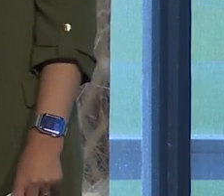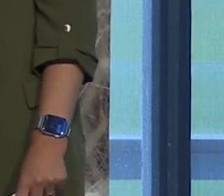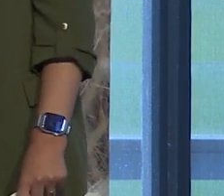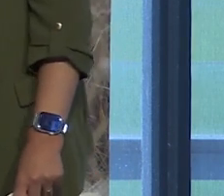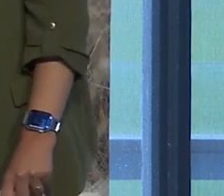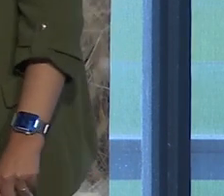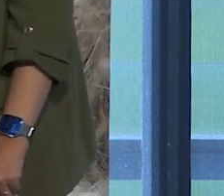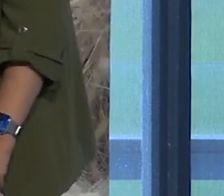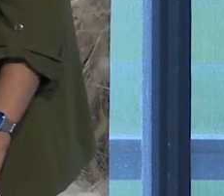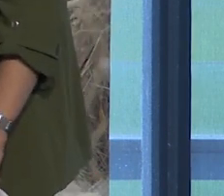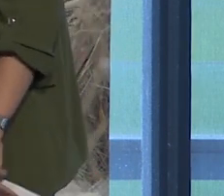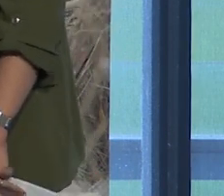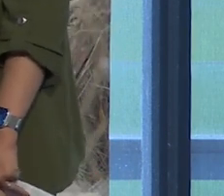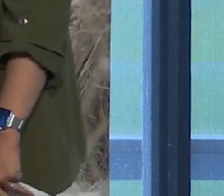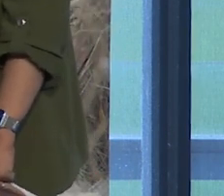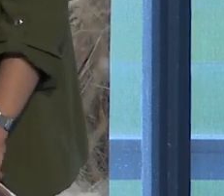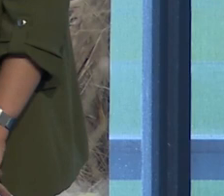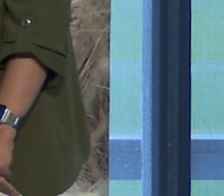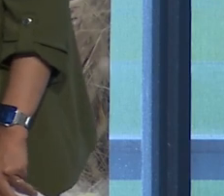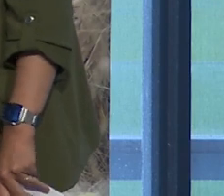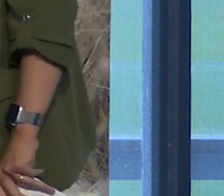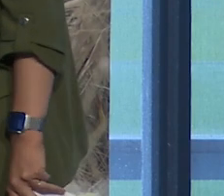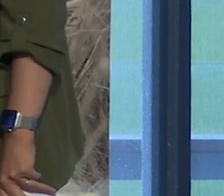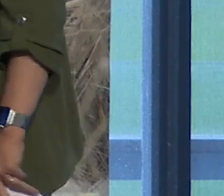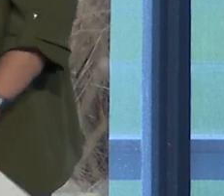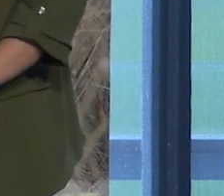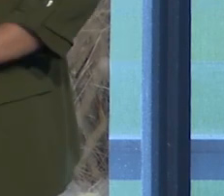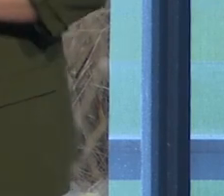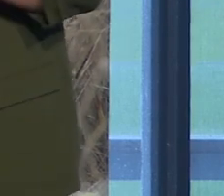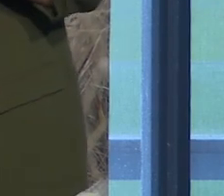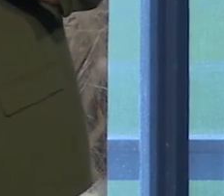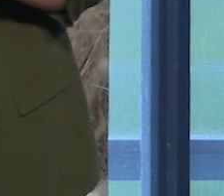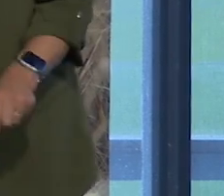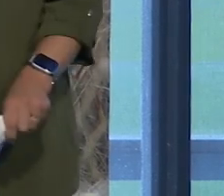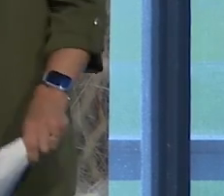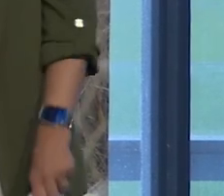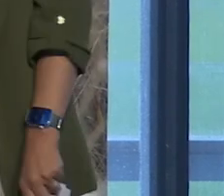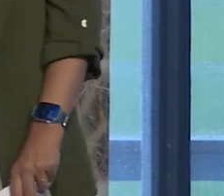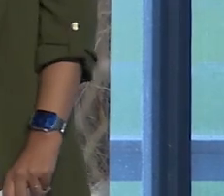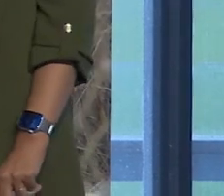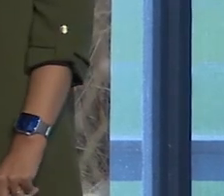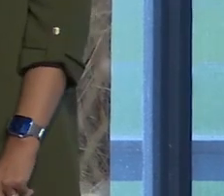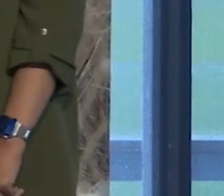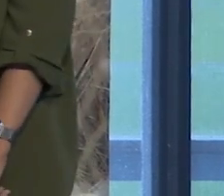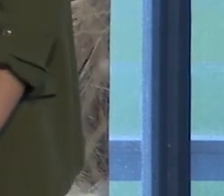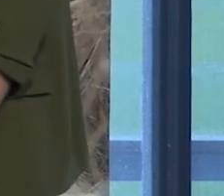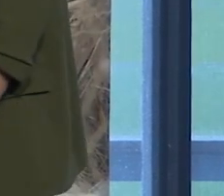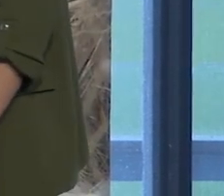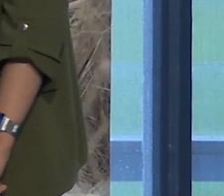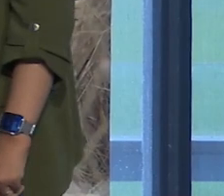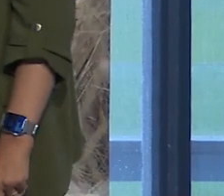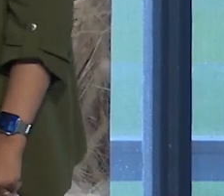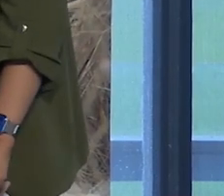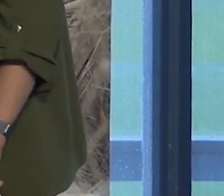rising to the challenges that we're all rising to. So please thank you so much. Please continue to absolutely support the mission and vision